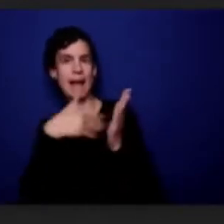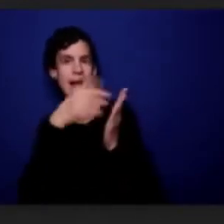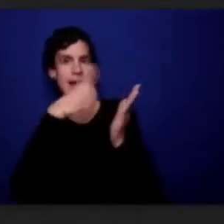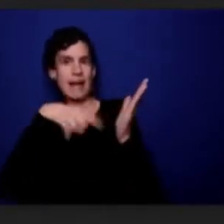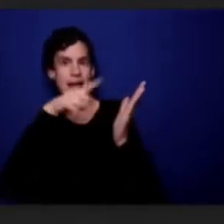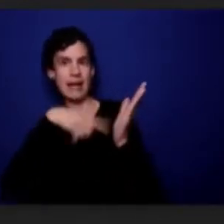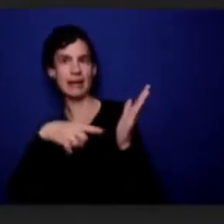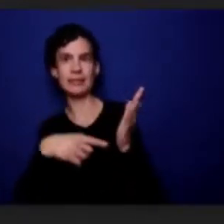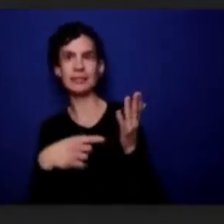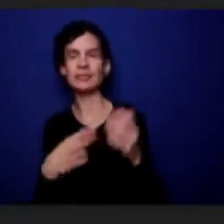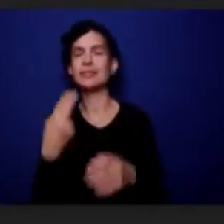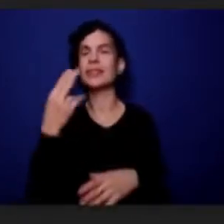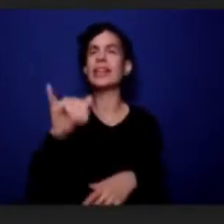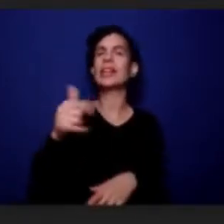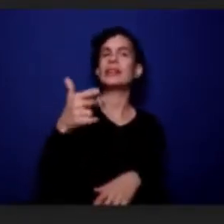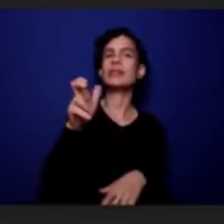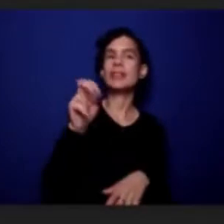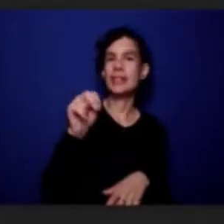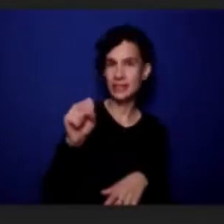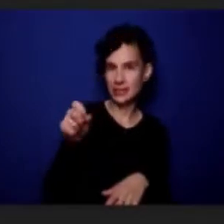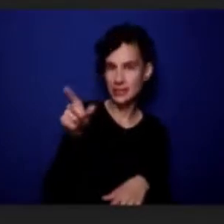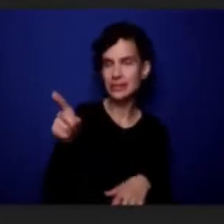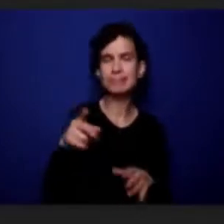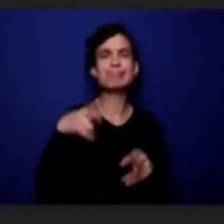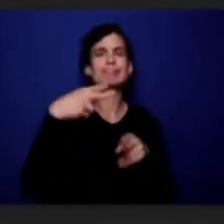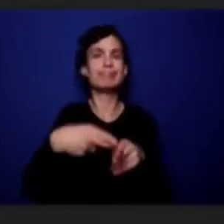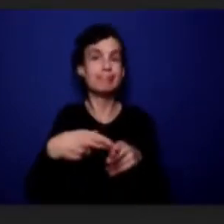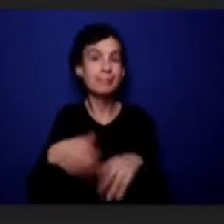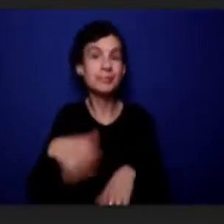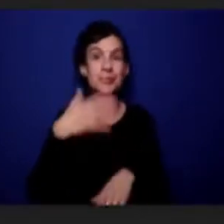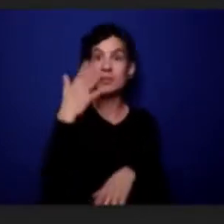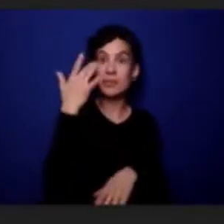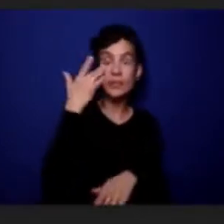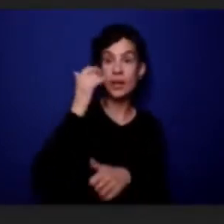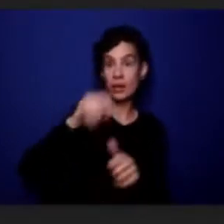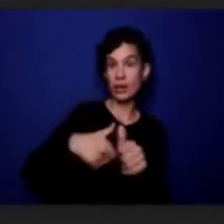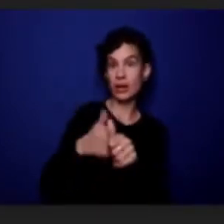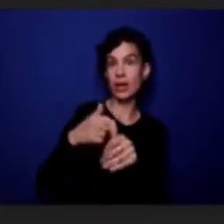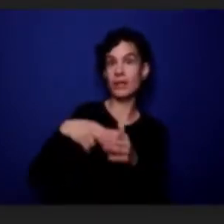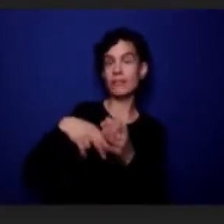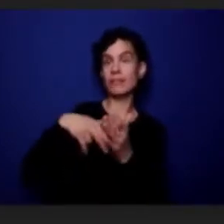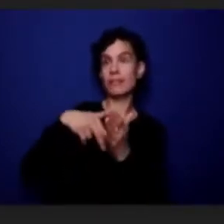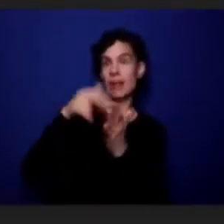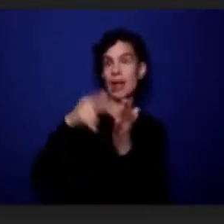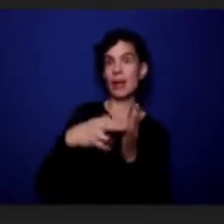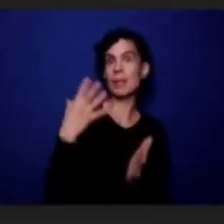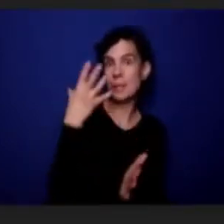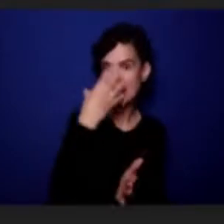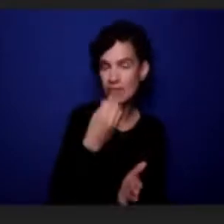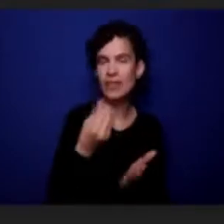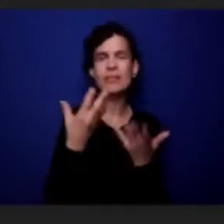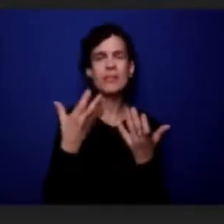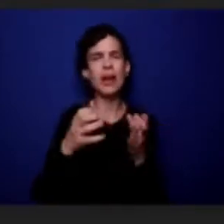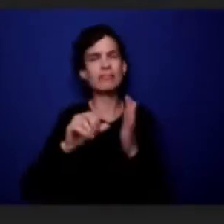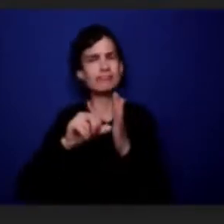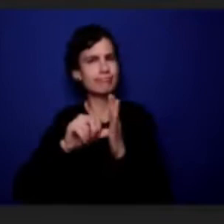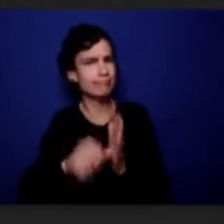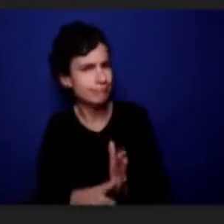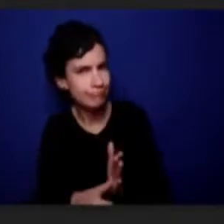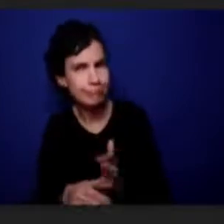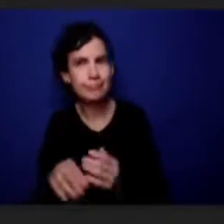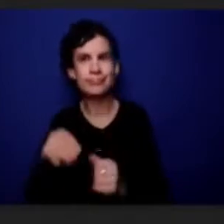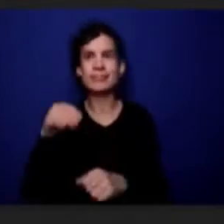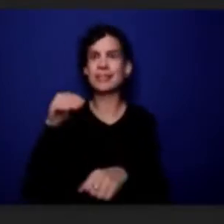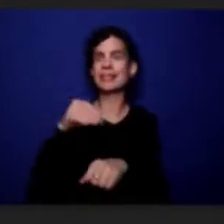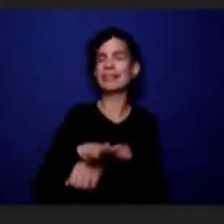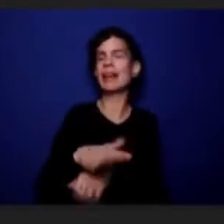this way that she's painted. And I think sort of more recent interpretations of Huygens' comment are that, because she's